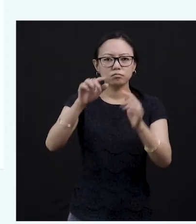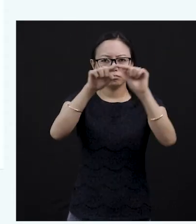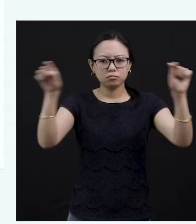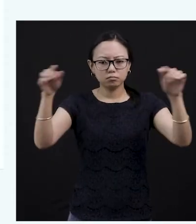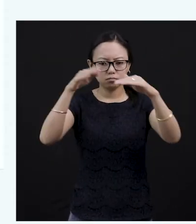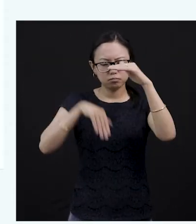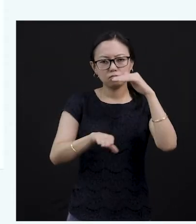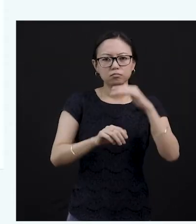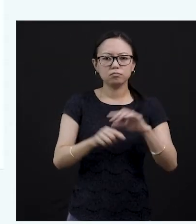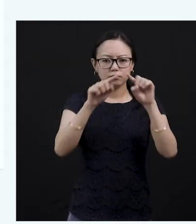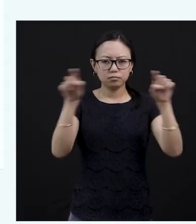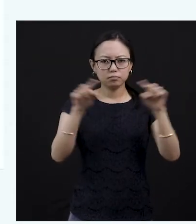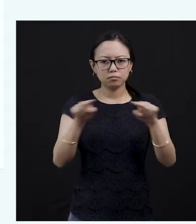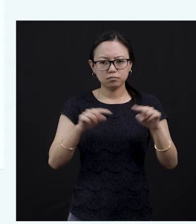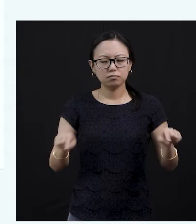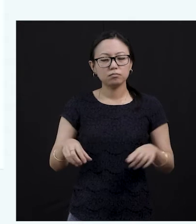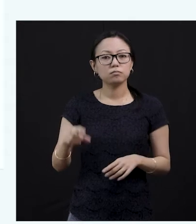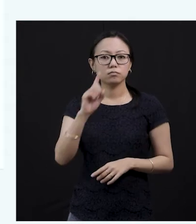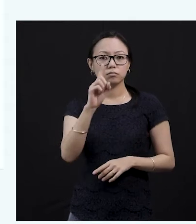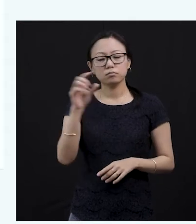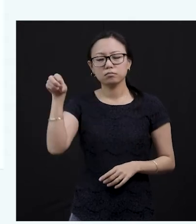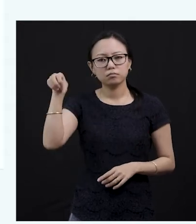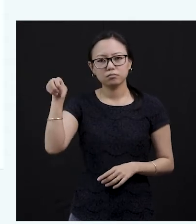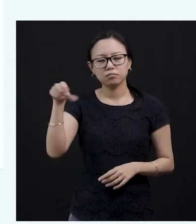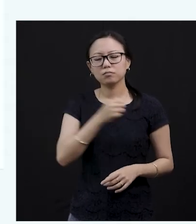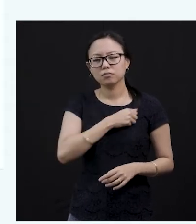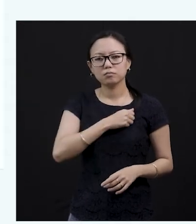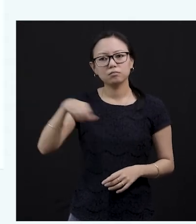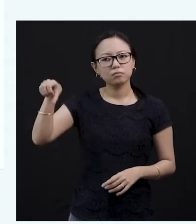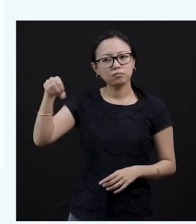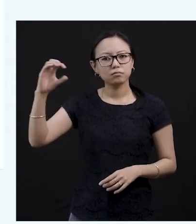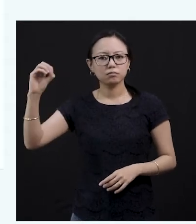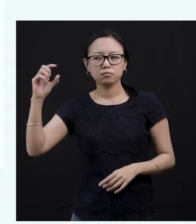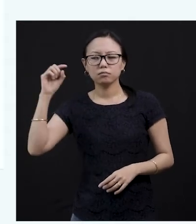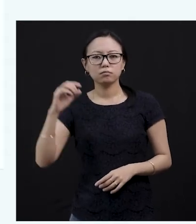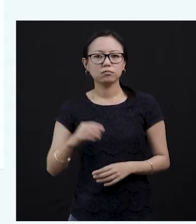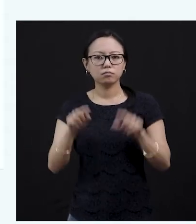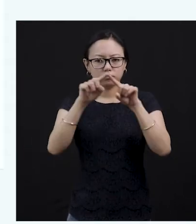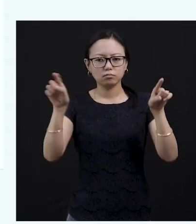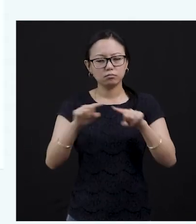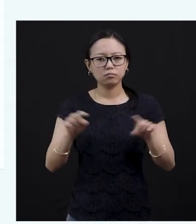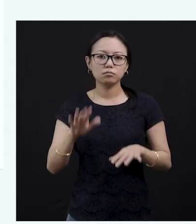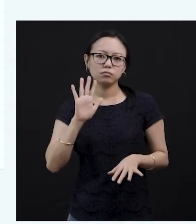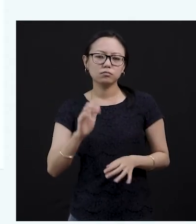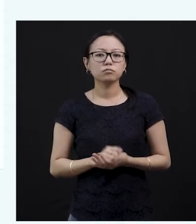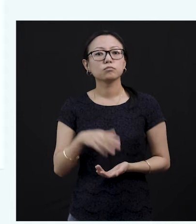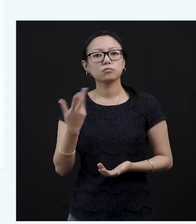add 90 plus 90, it is 180, right? So altogether we